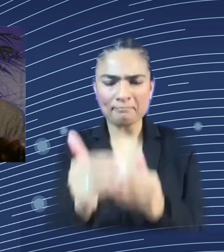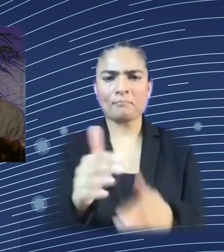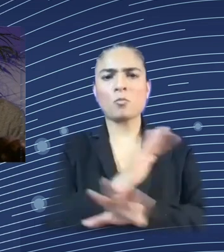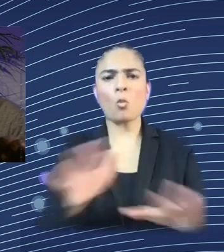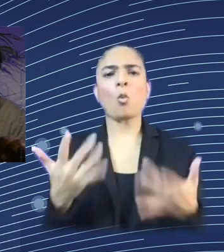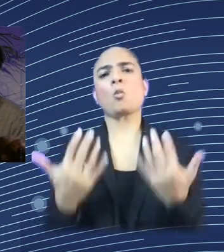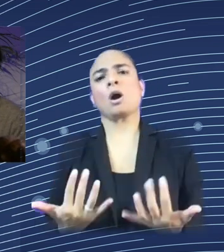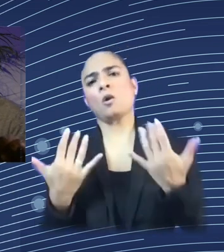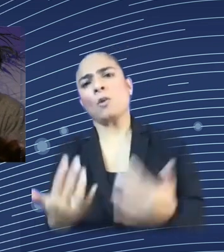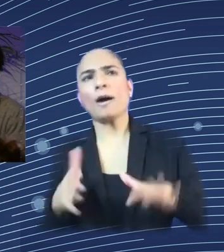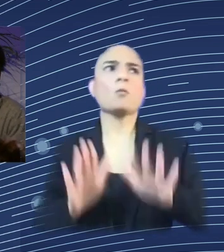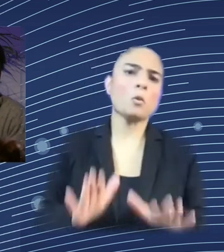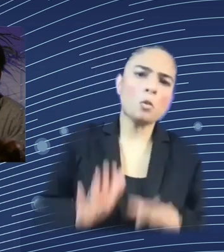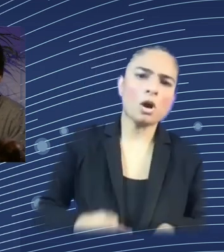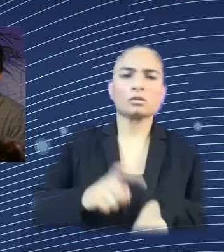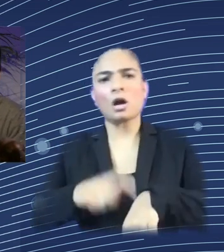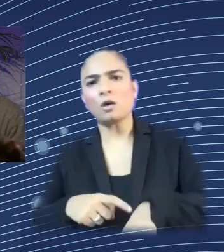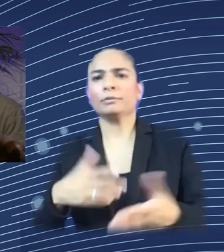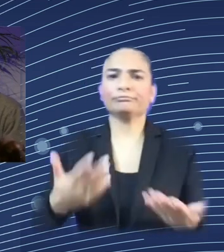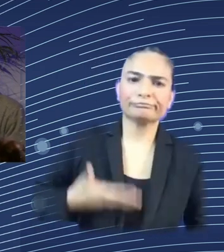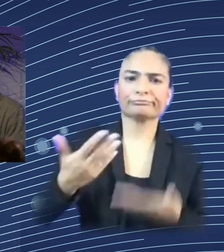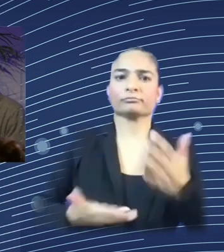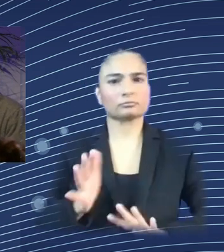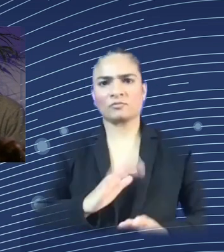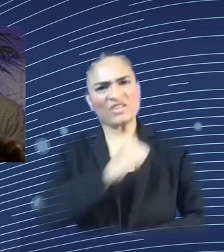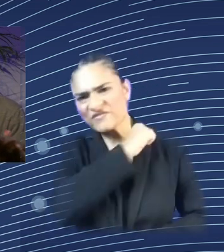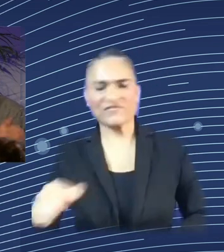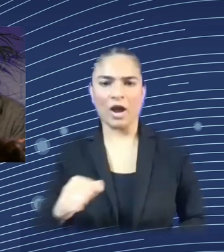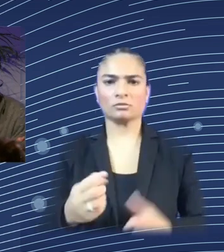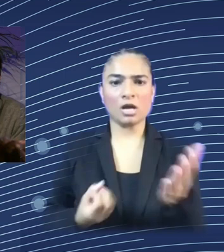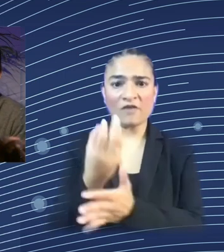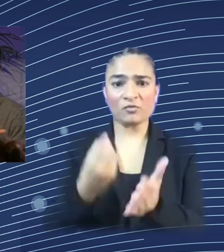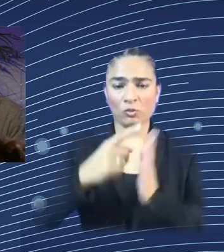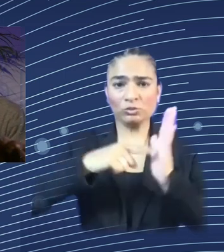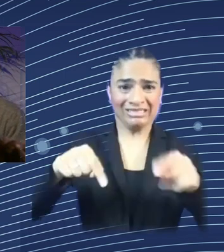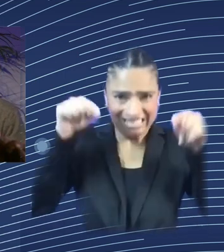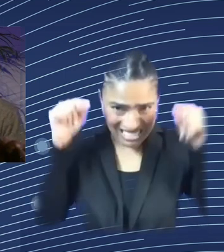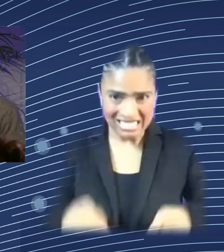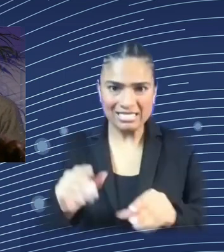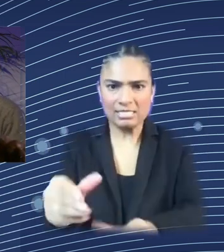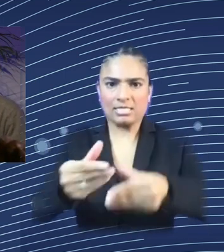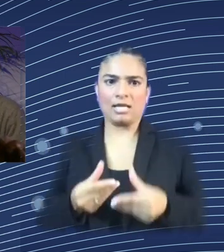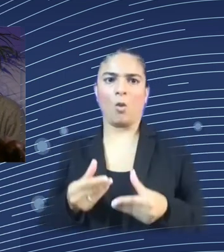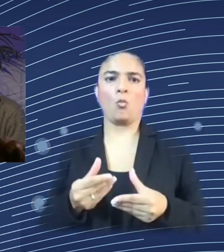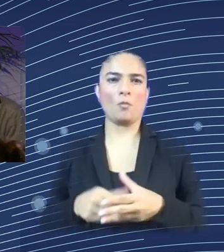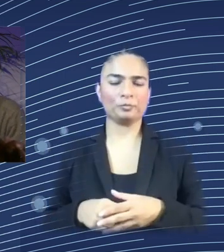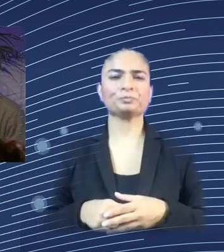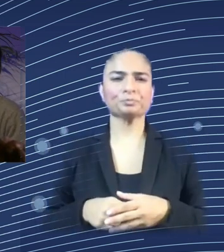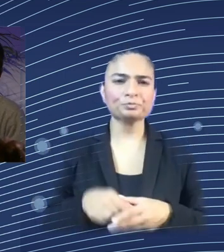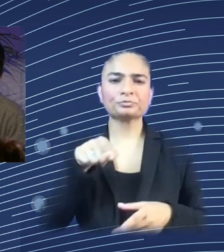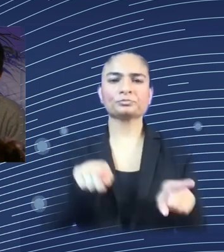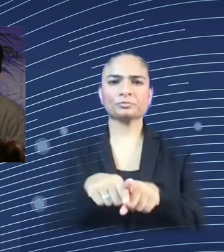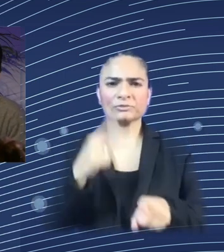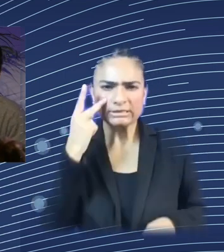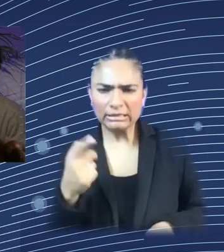can reallocate their assets based on these ESG controversies. It can be used for also for compliance